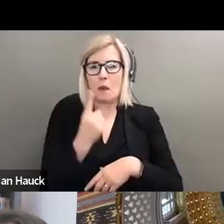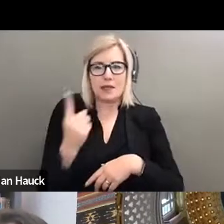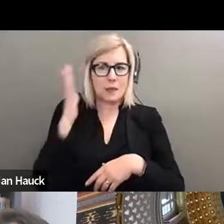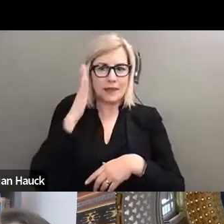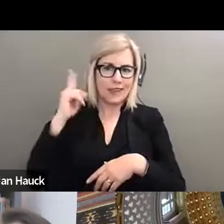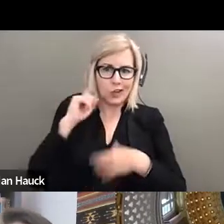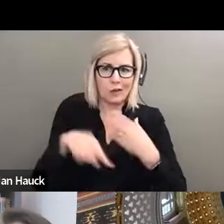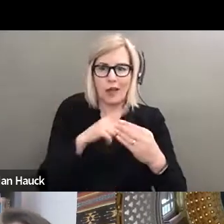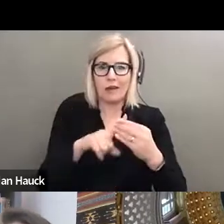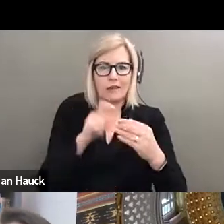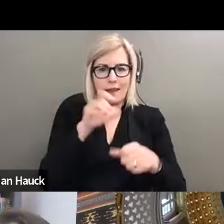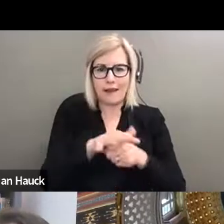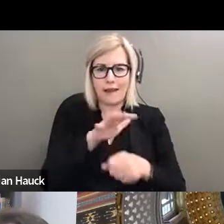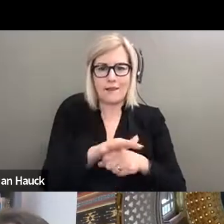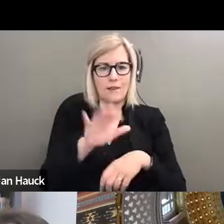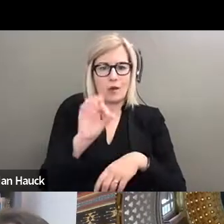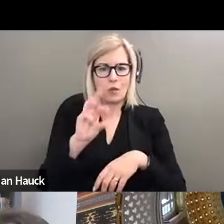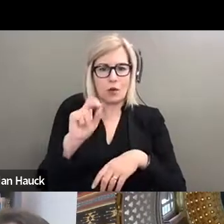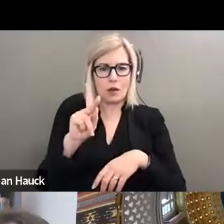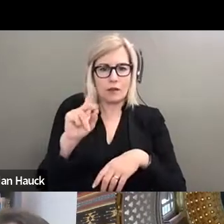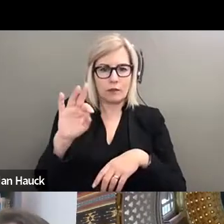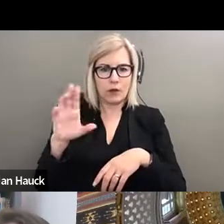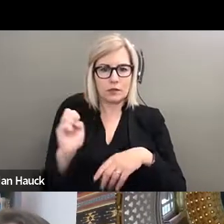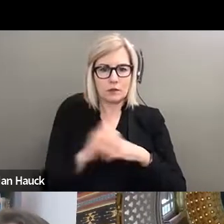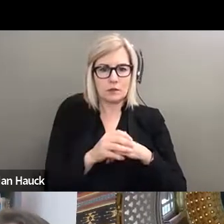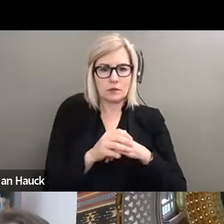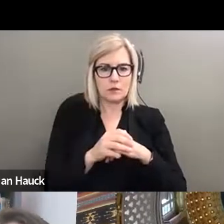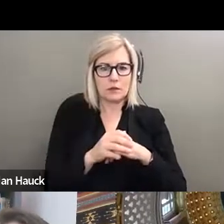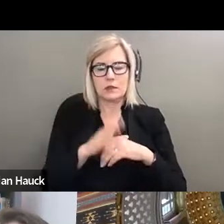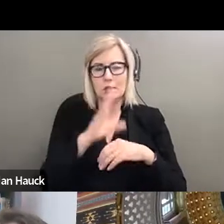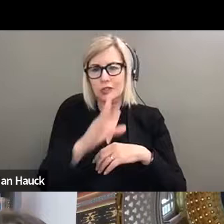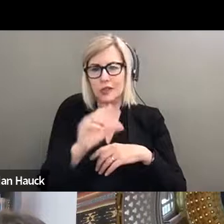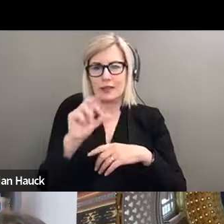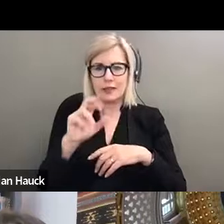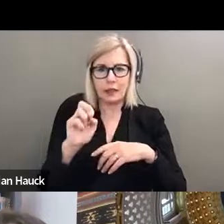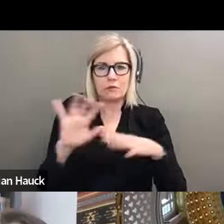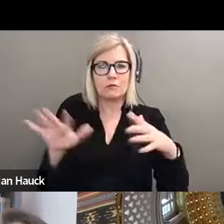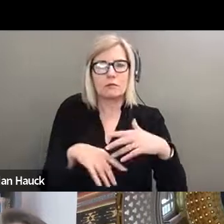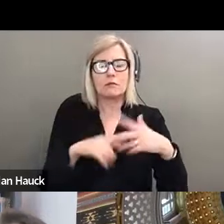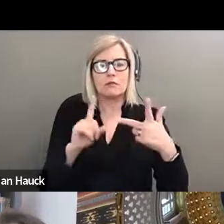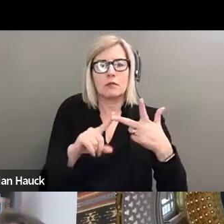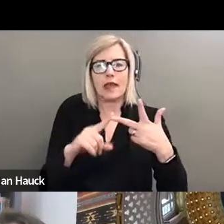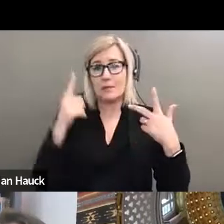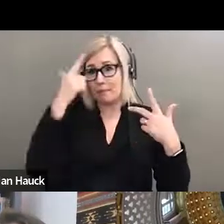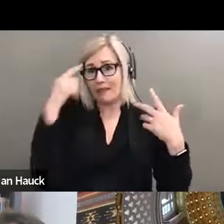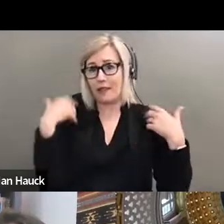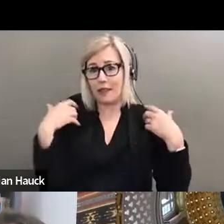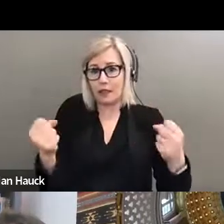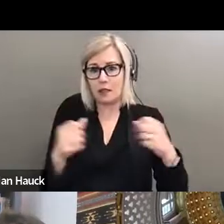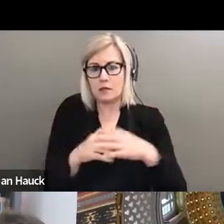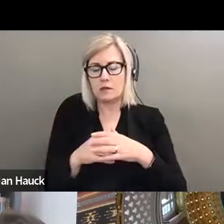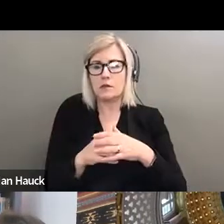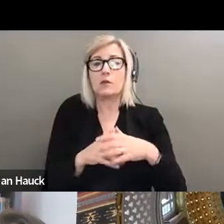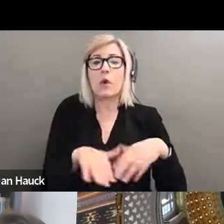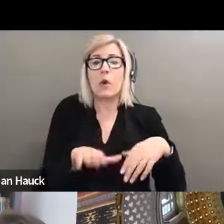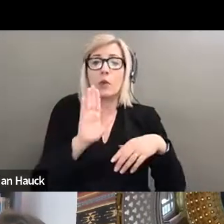workforce shortage and low wages in direct care and mental health. And so his